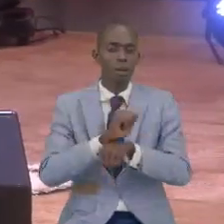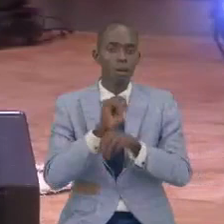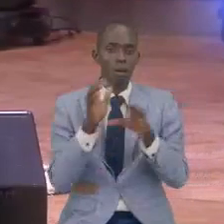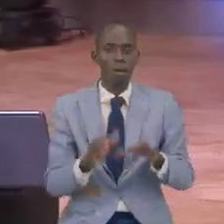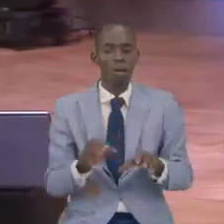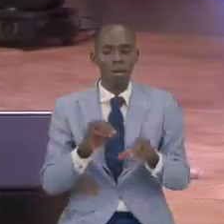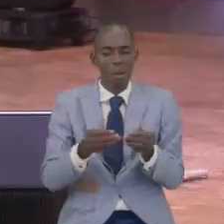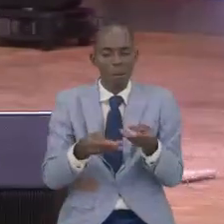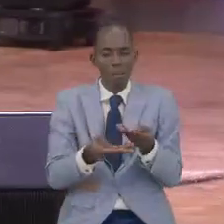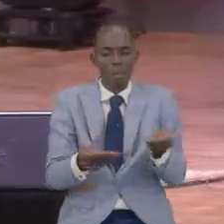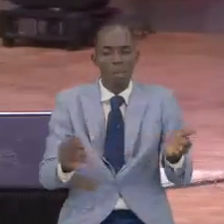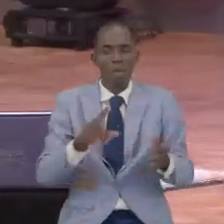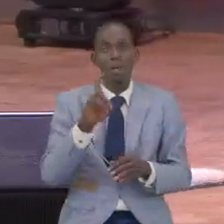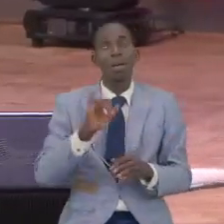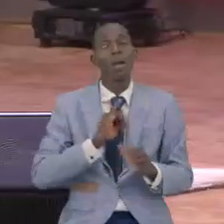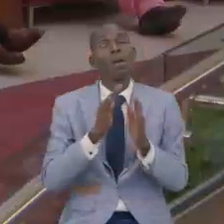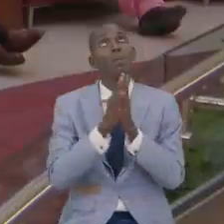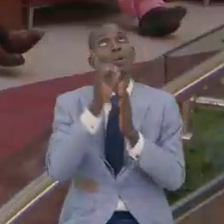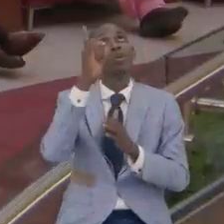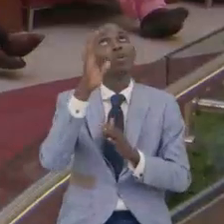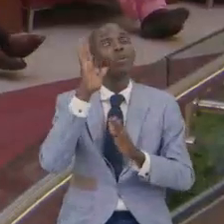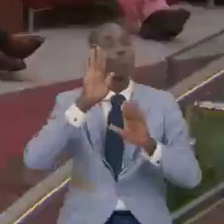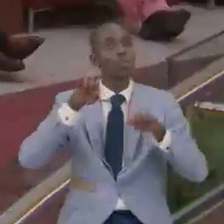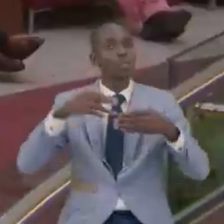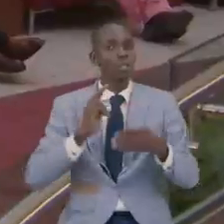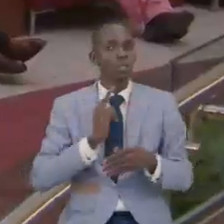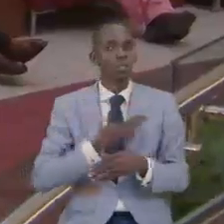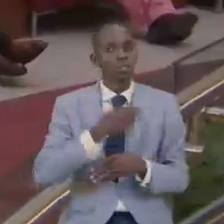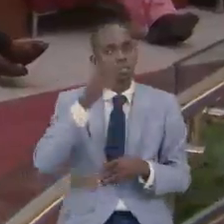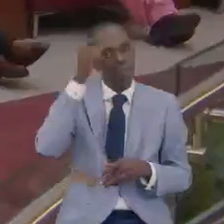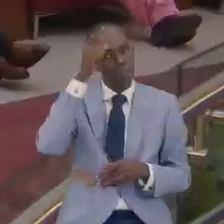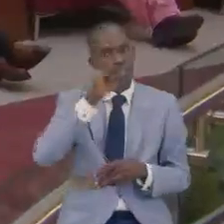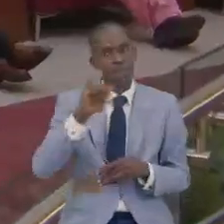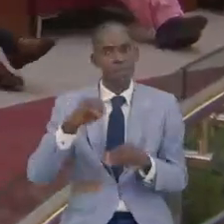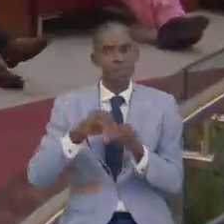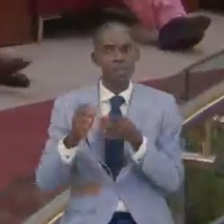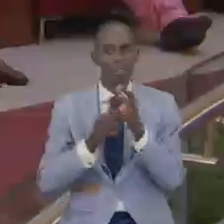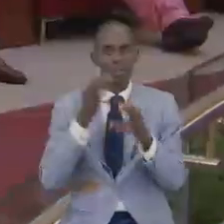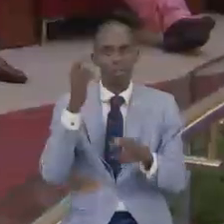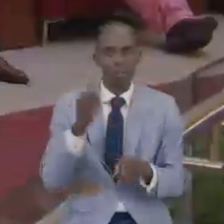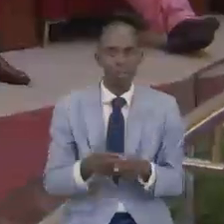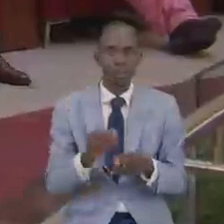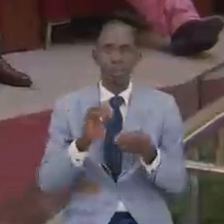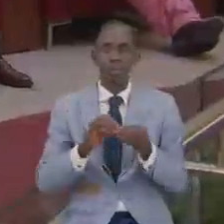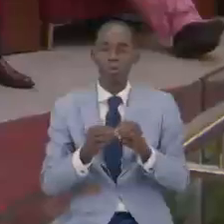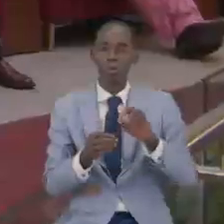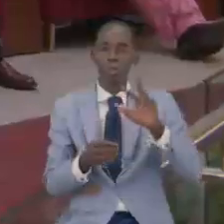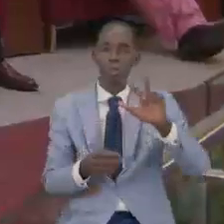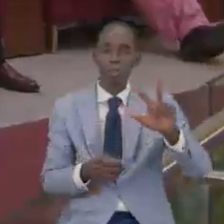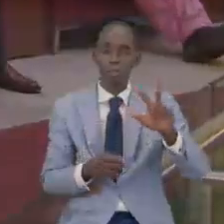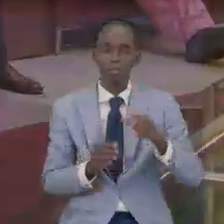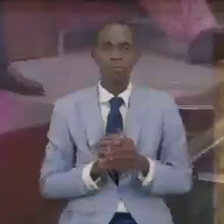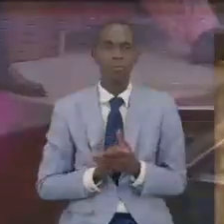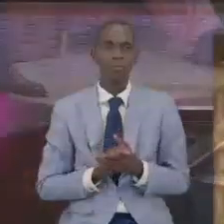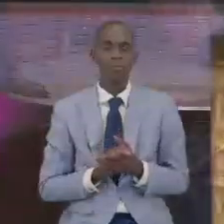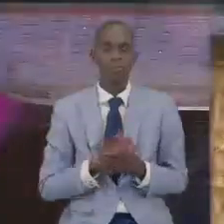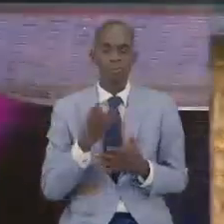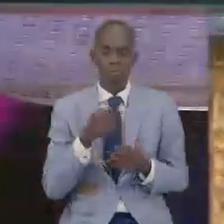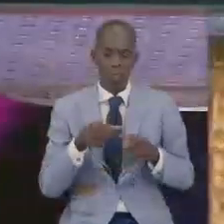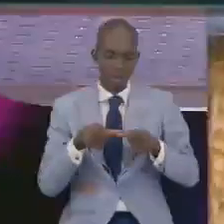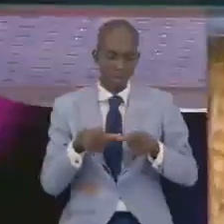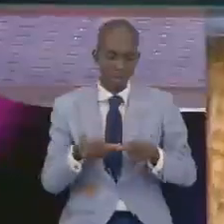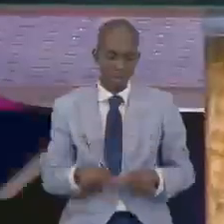pray God will give us understanding. We're coming to number three here. Number three is the